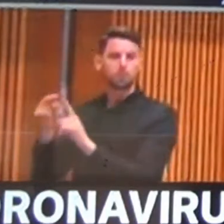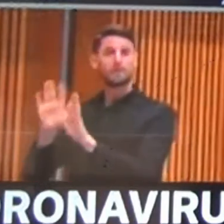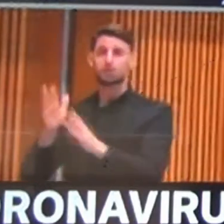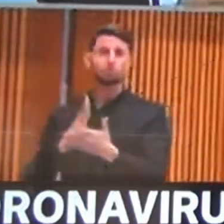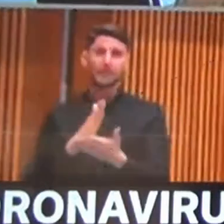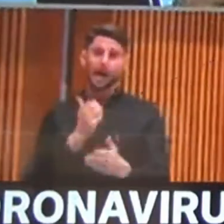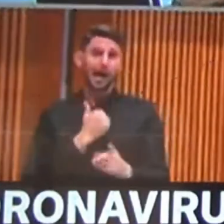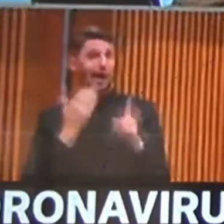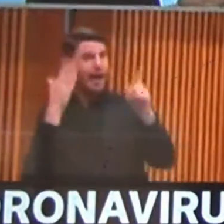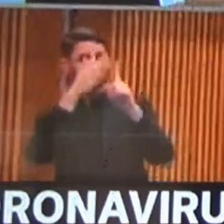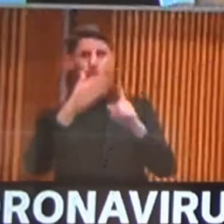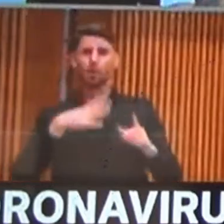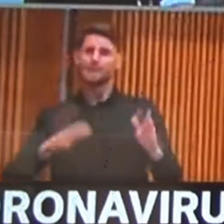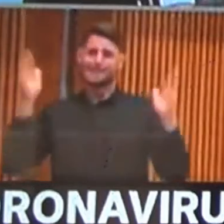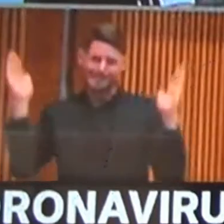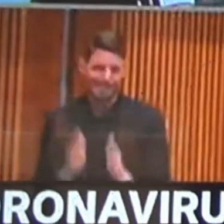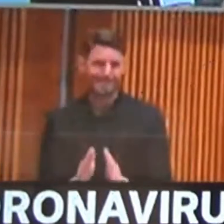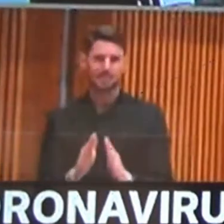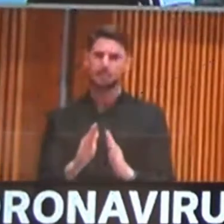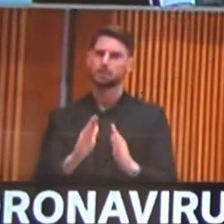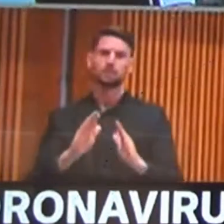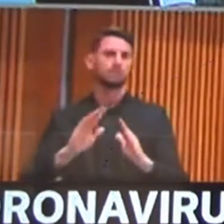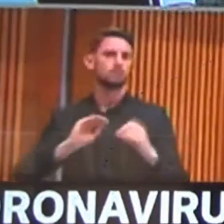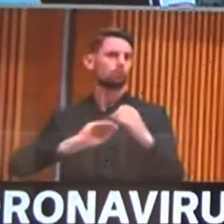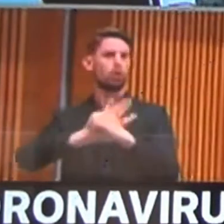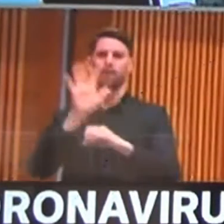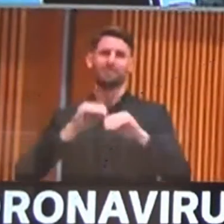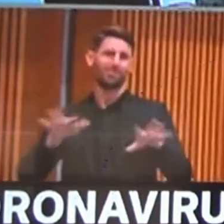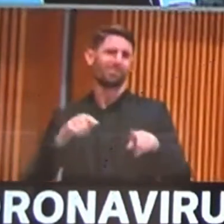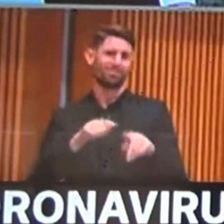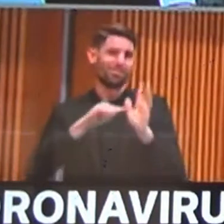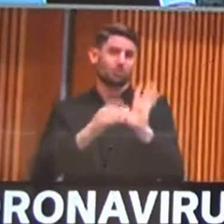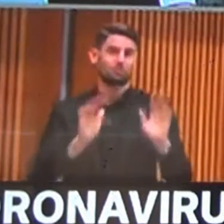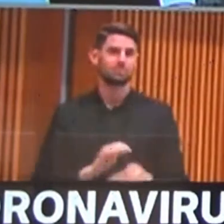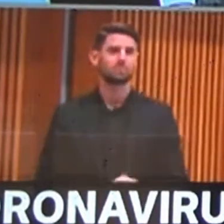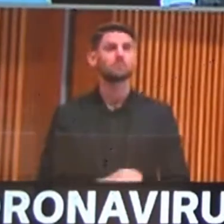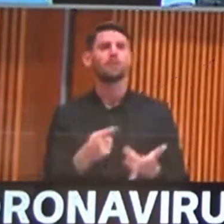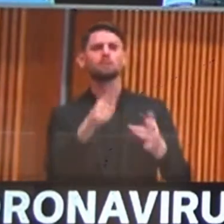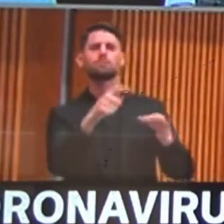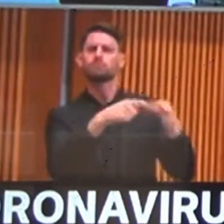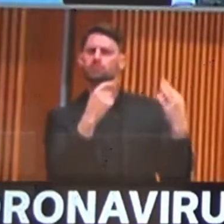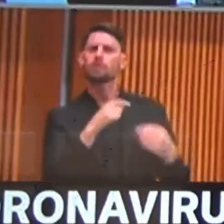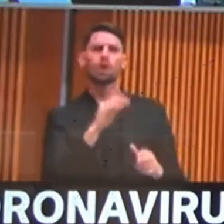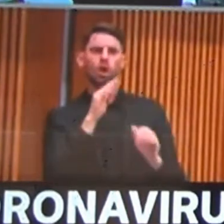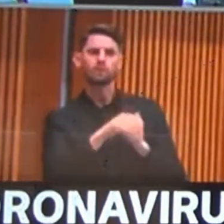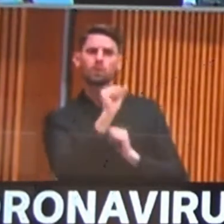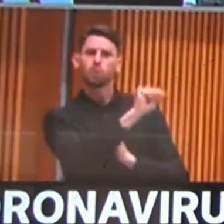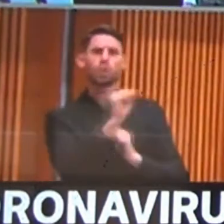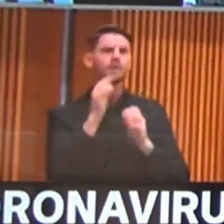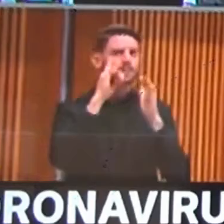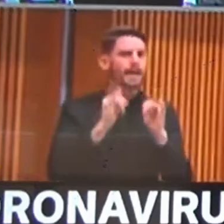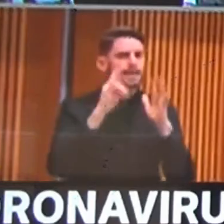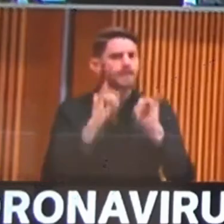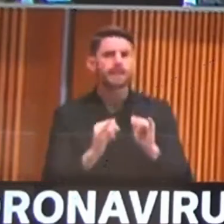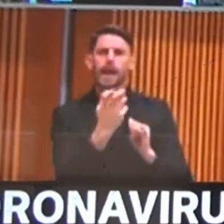possible. Some specifics, please, on the number of tests that you have available, the number you have on